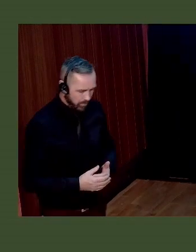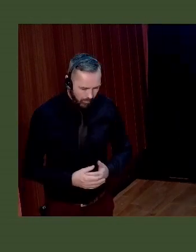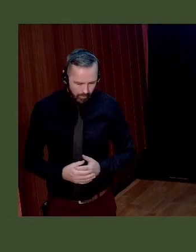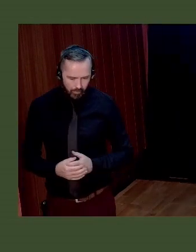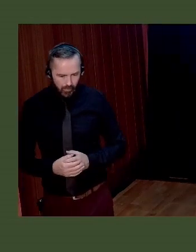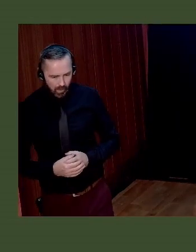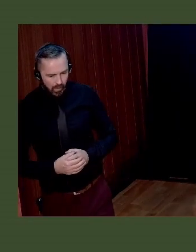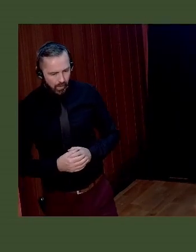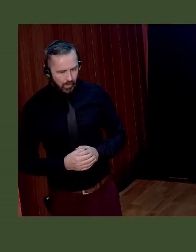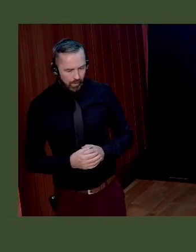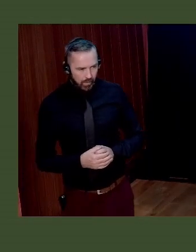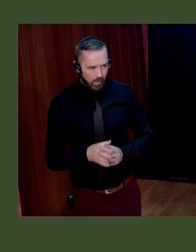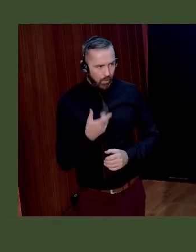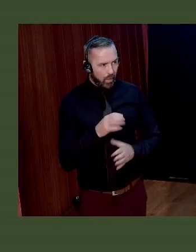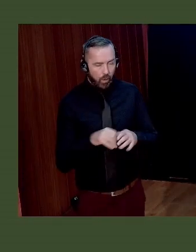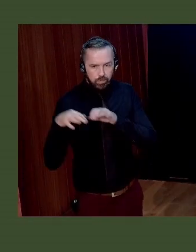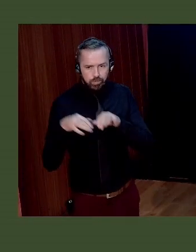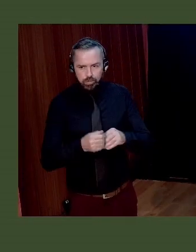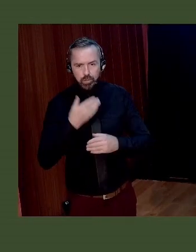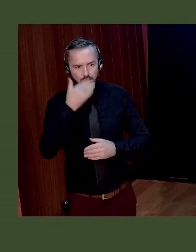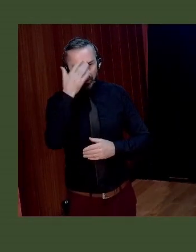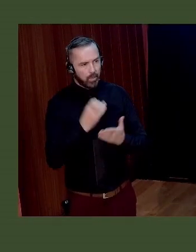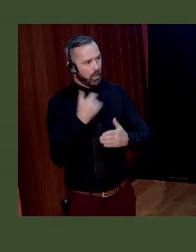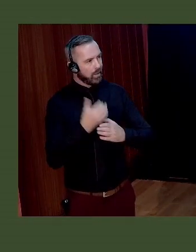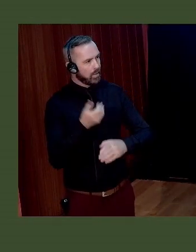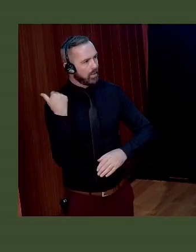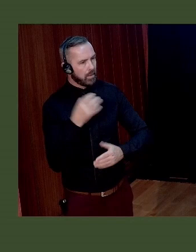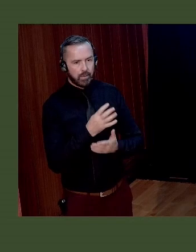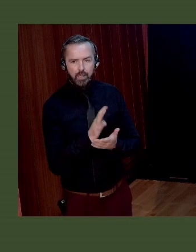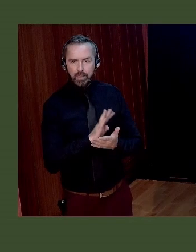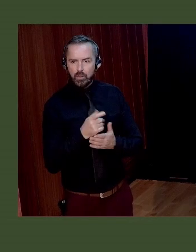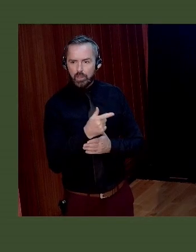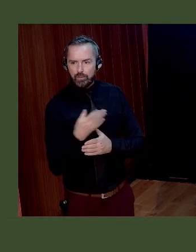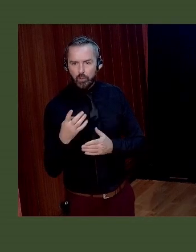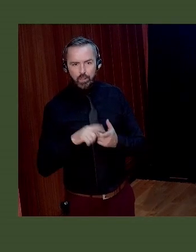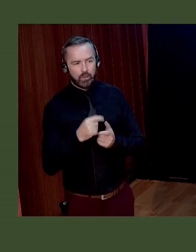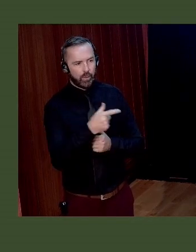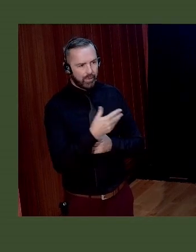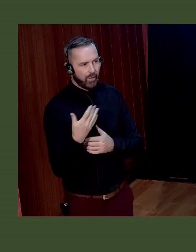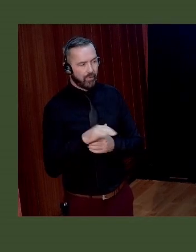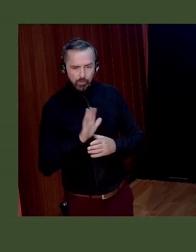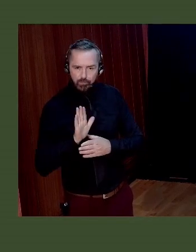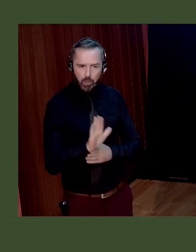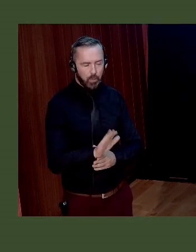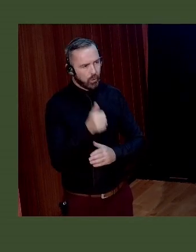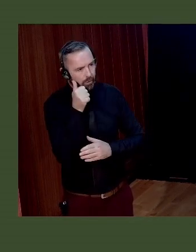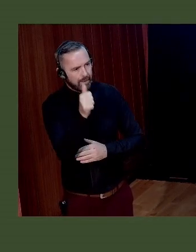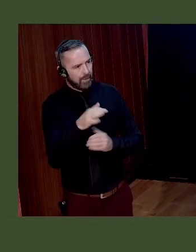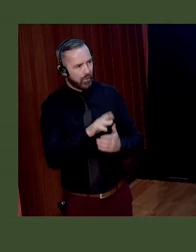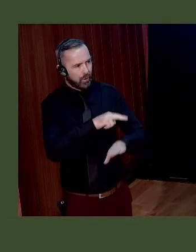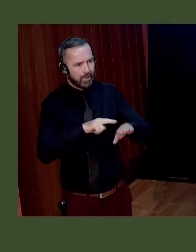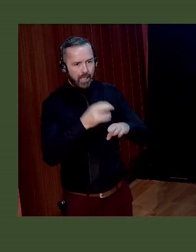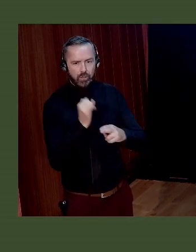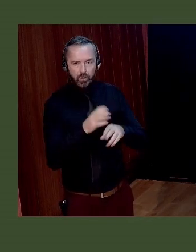in the summer to give the opportunity to them. In 1924 and 25, there was compulsory attendance for national